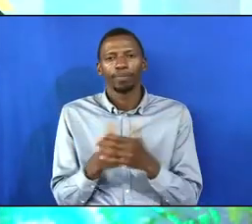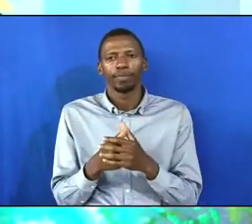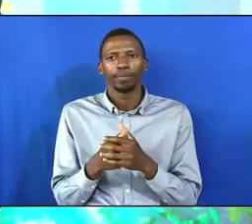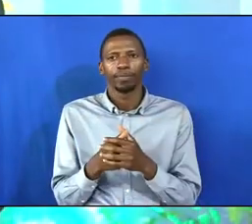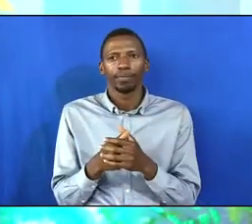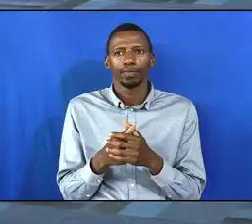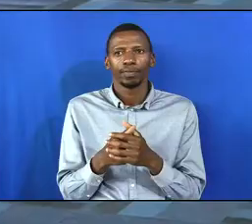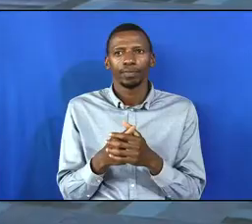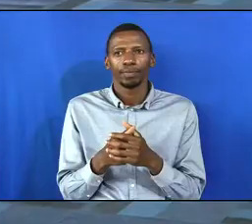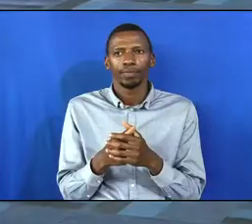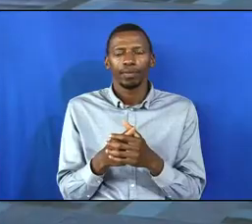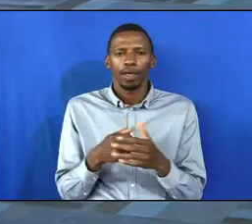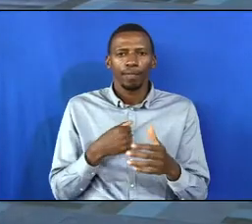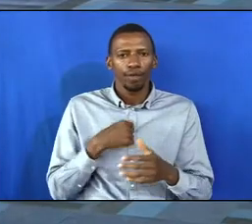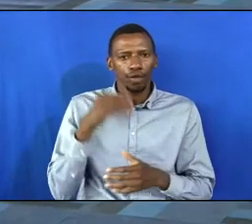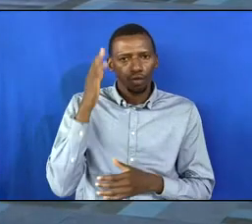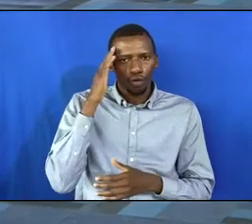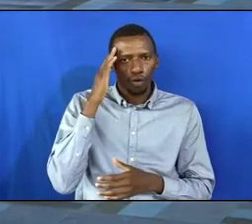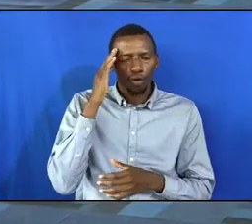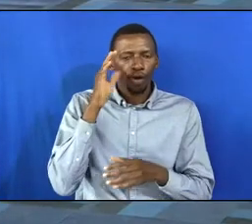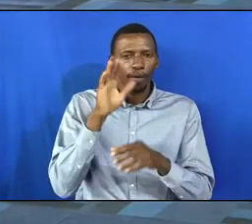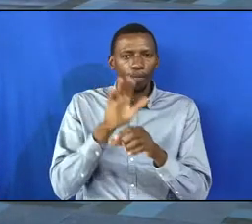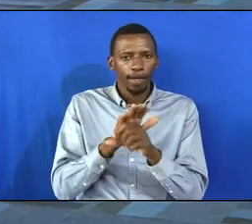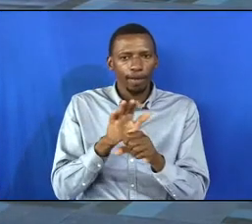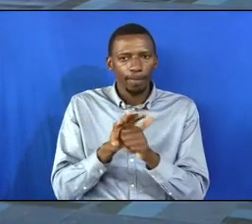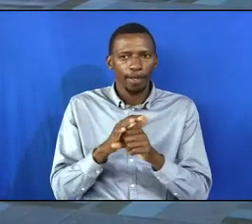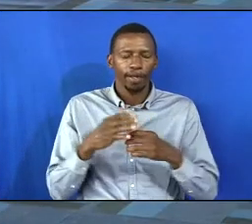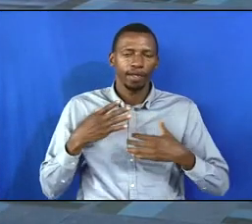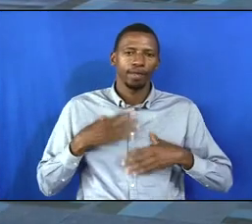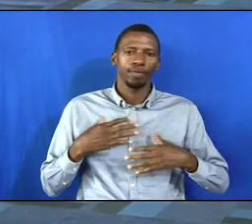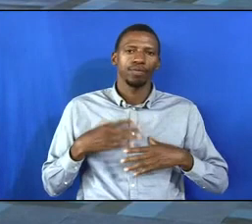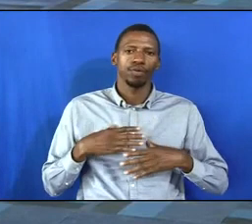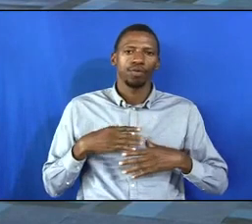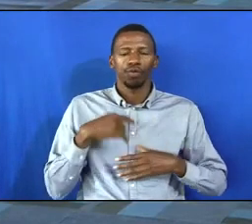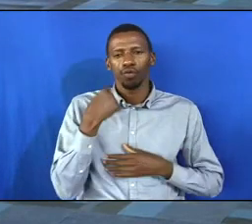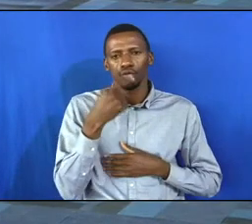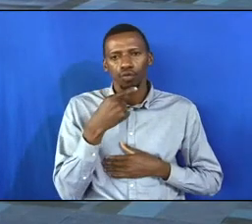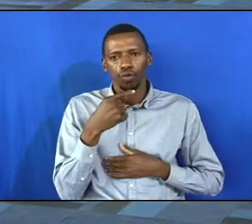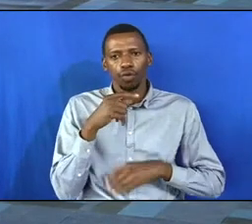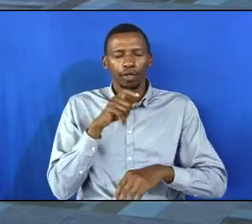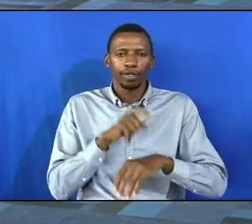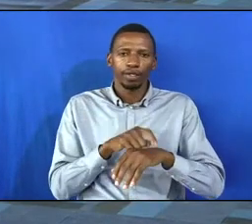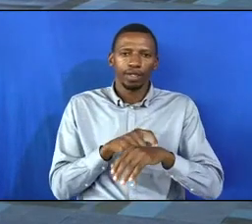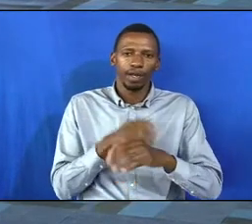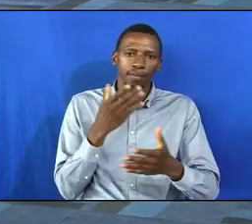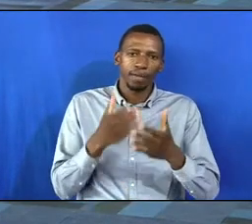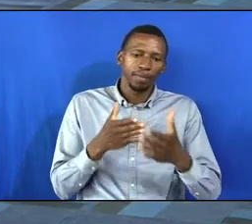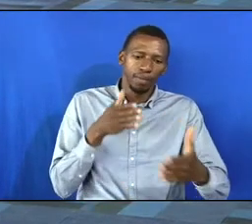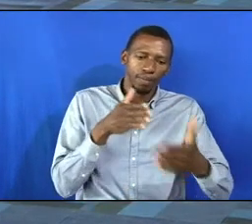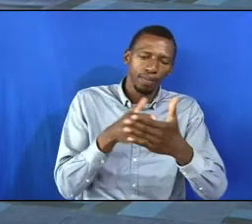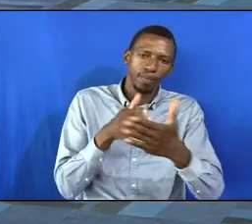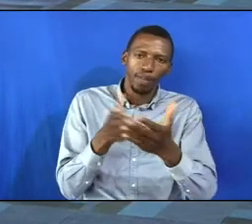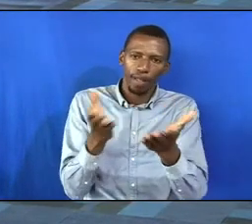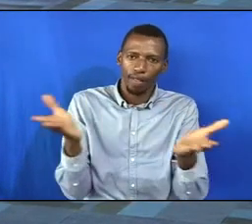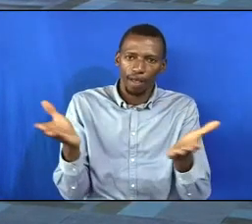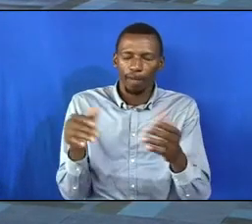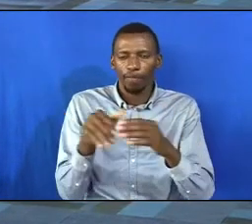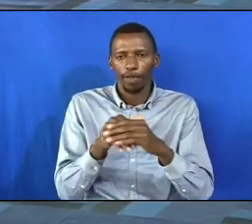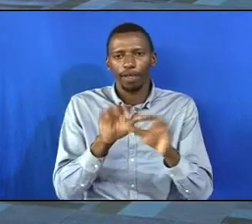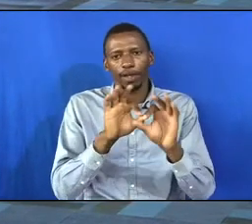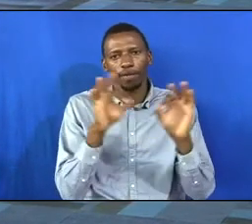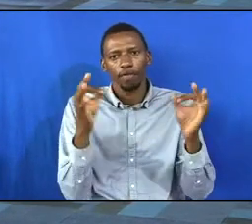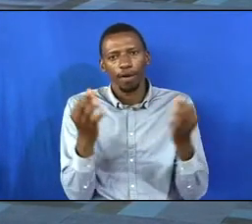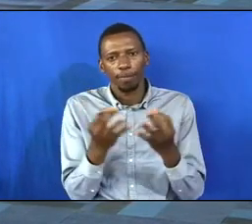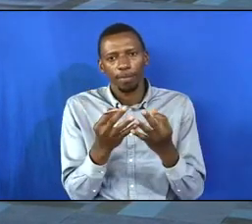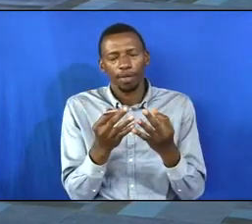I know many people who, on account of obstacles, either family obstacles,